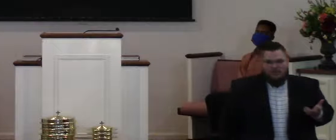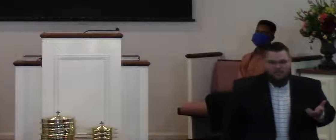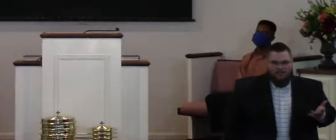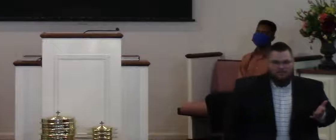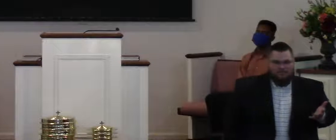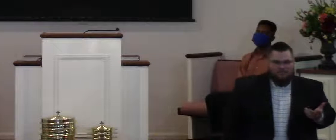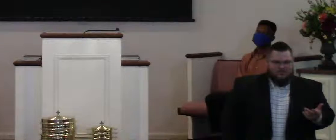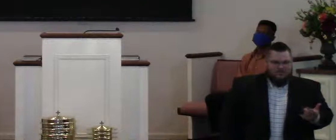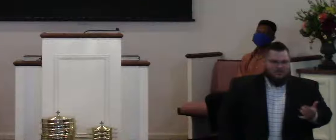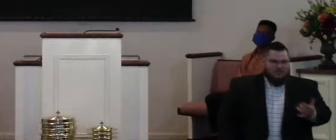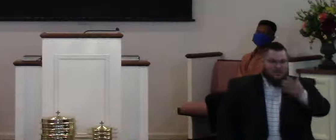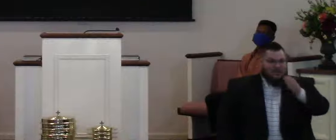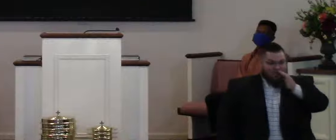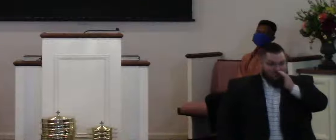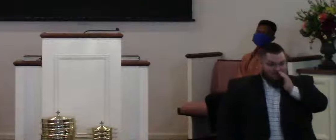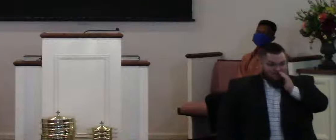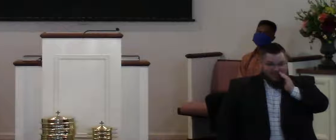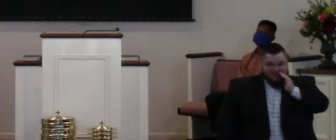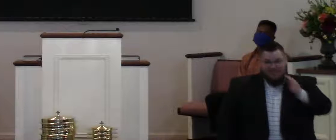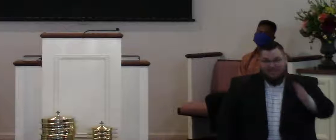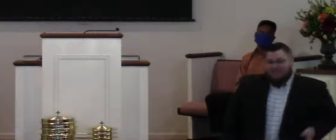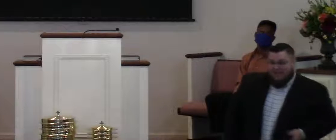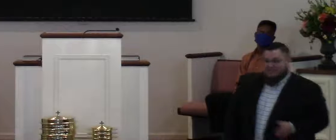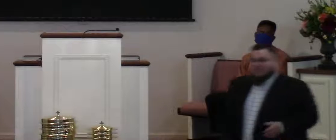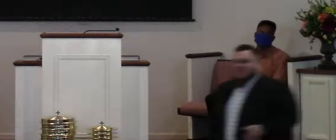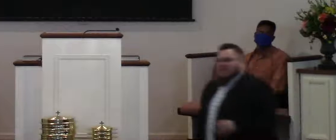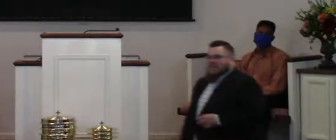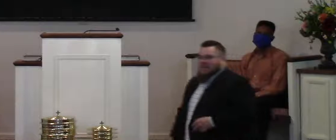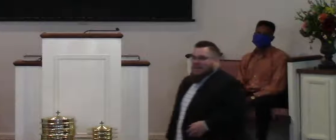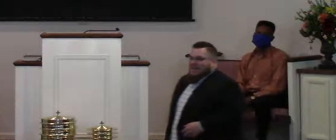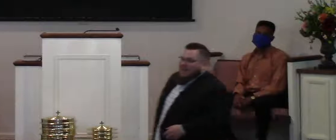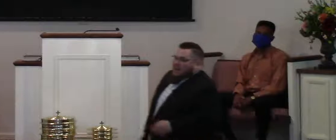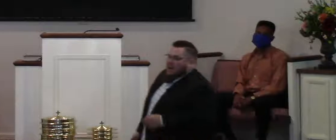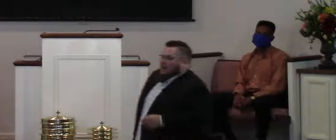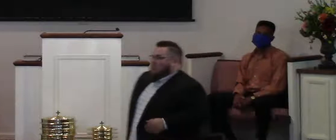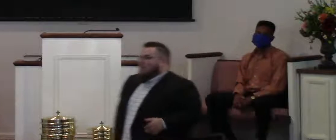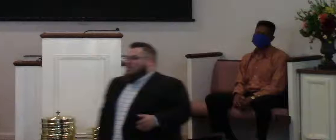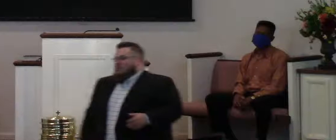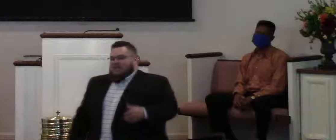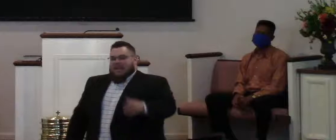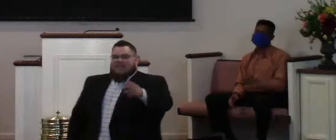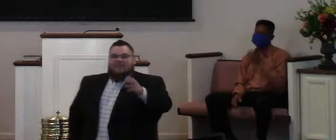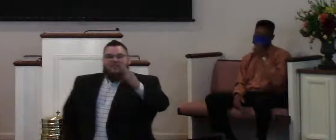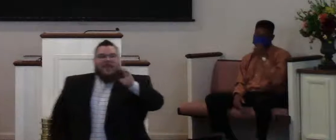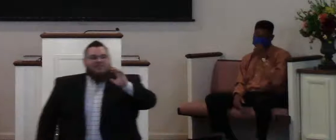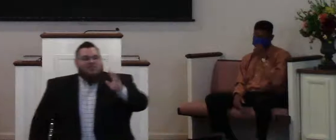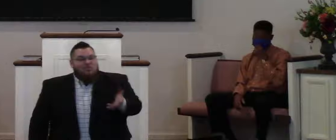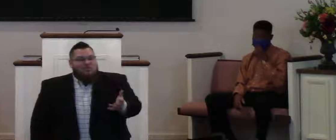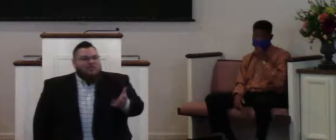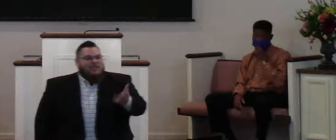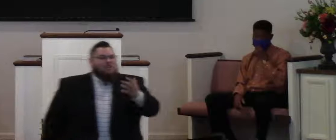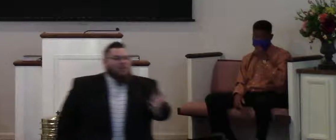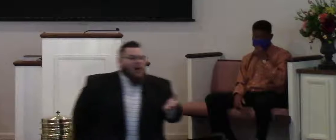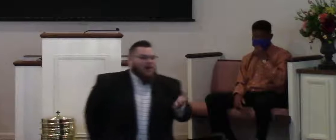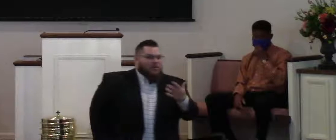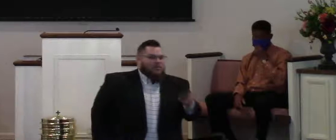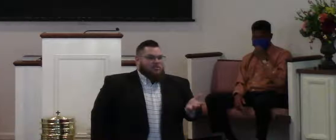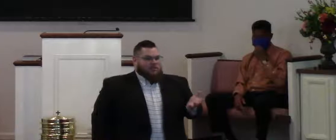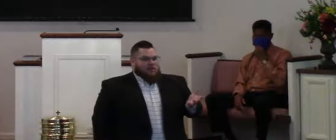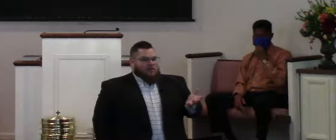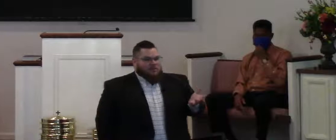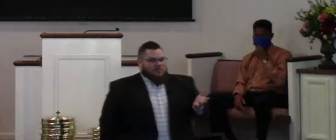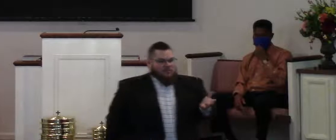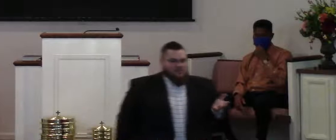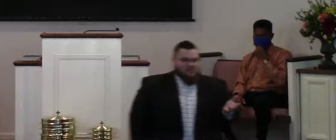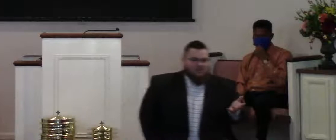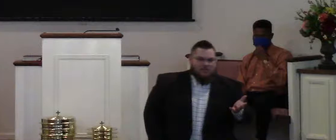Y'all ever had ramen noodles? I had ramen noodles last night. Anyways, all right, ramen noodles. If you have noodles that are too hot, what do you do